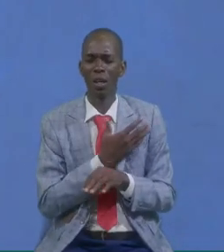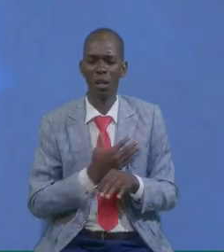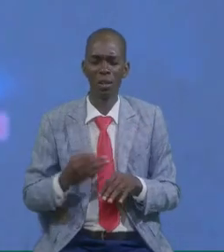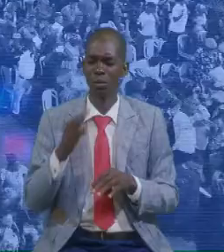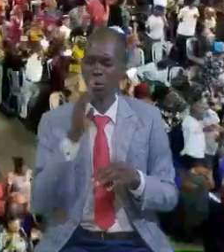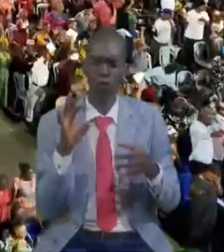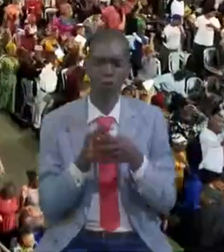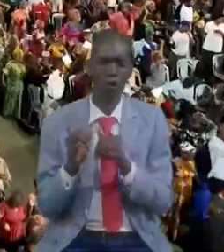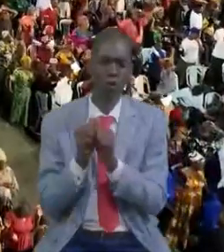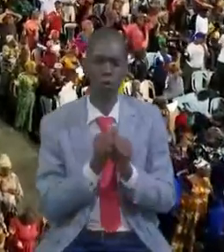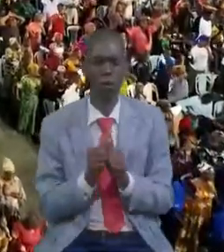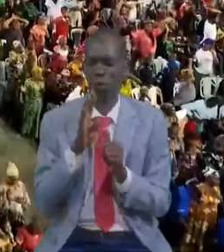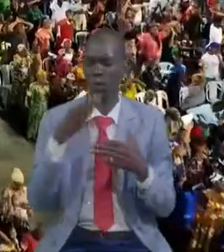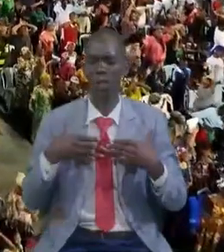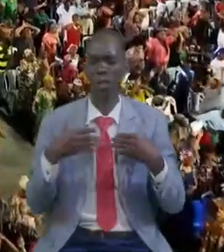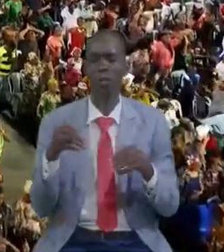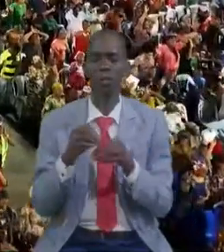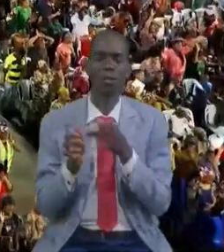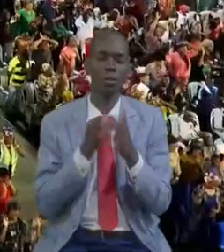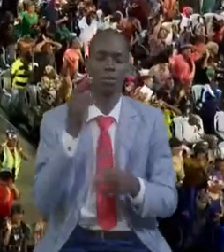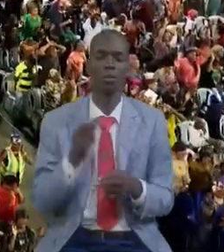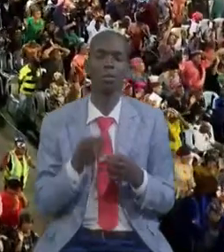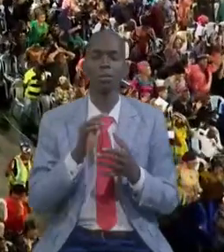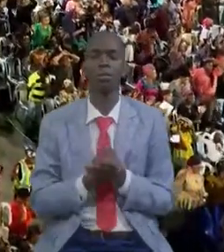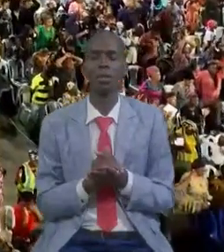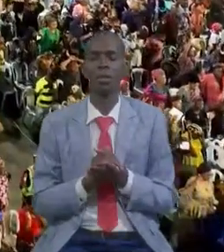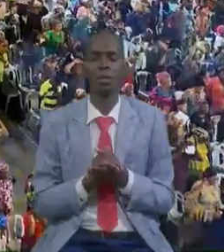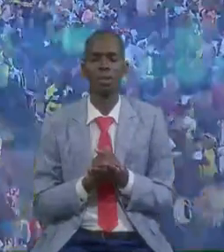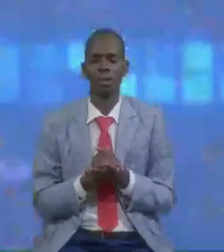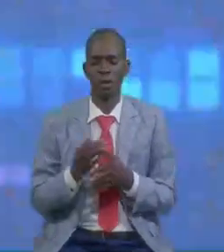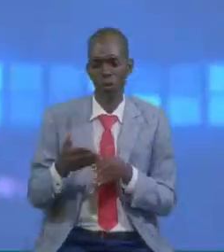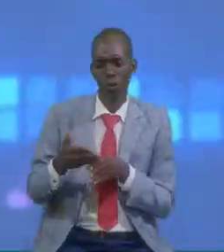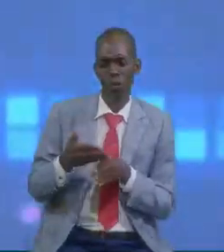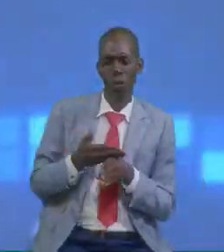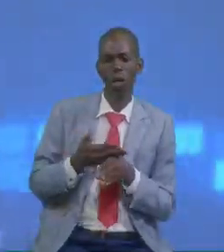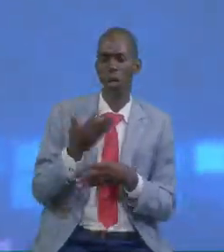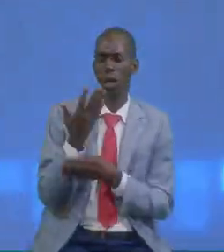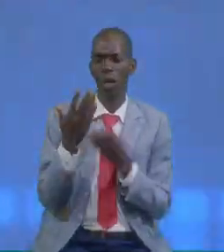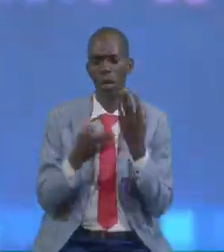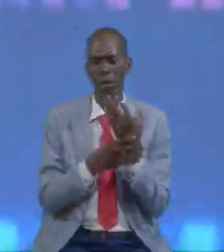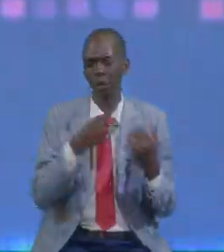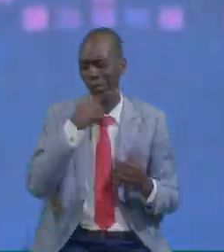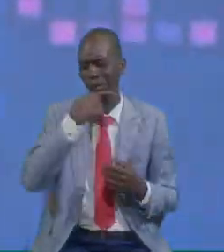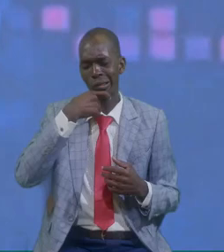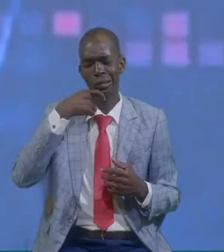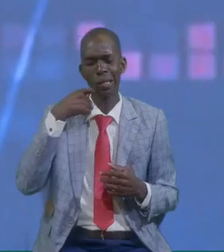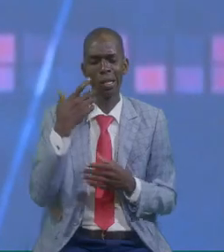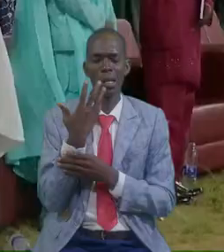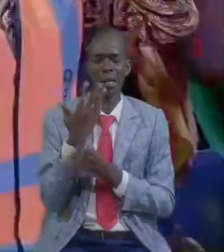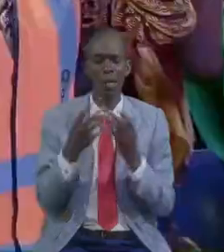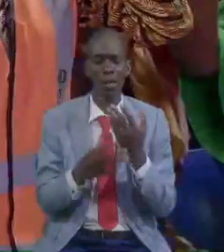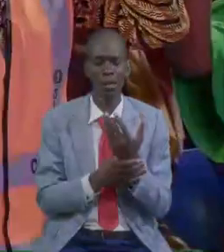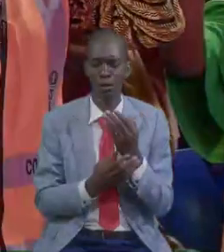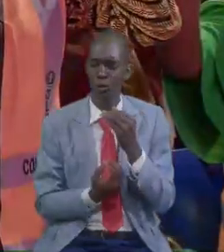healed in Jesus' name. Short hand, withered hand, grow